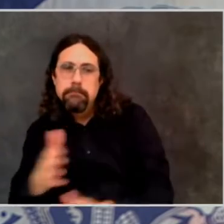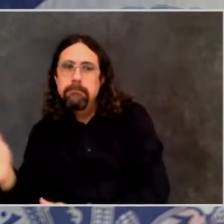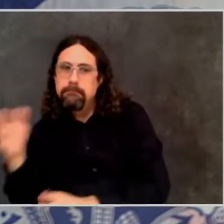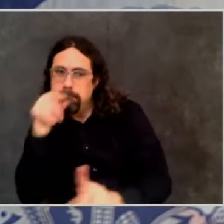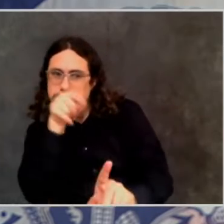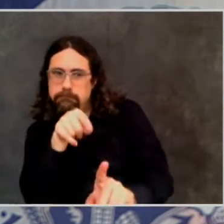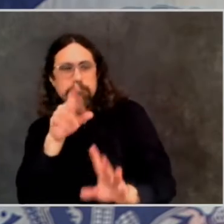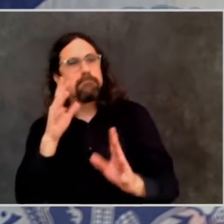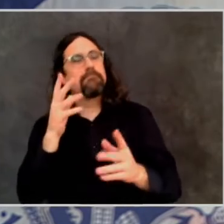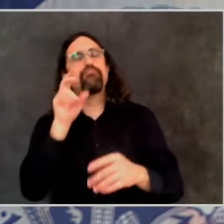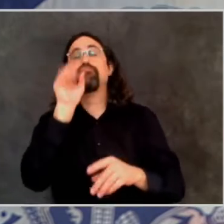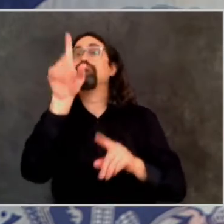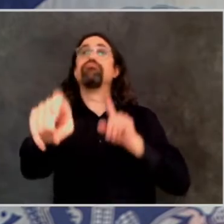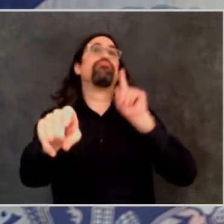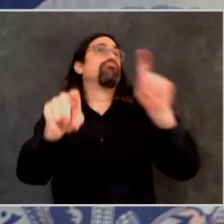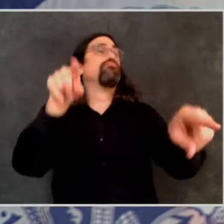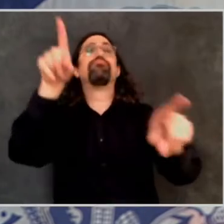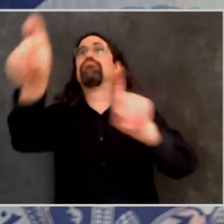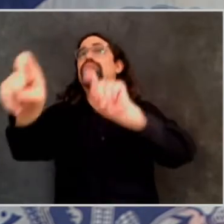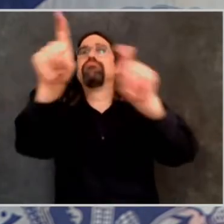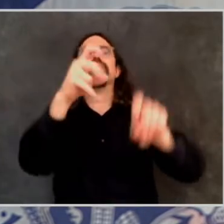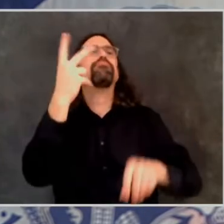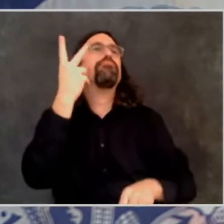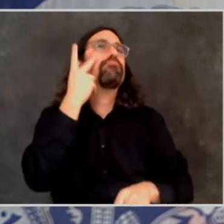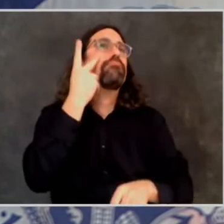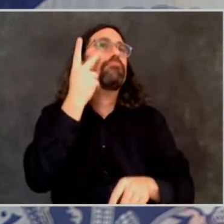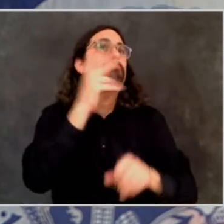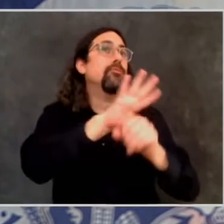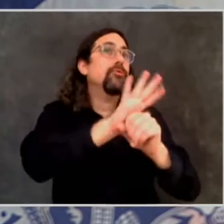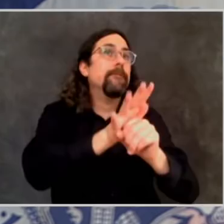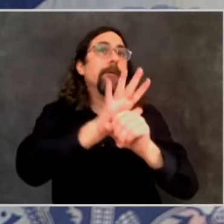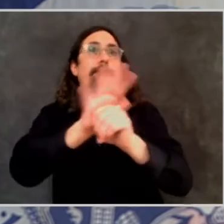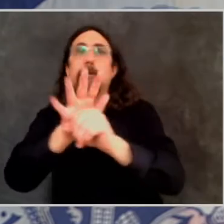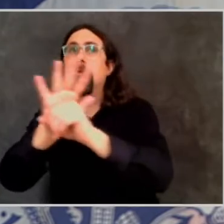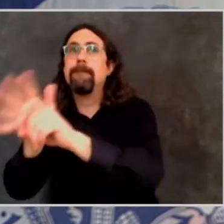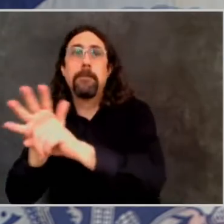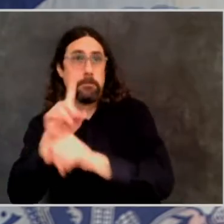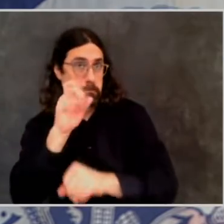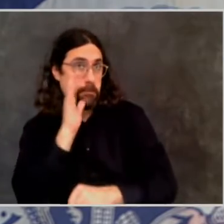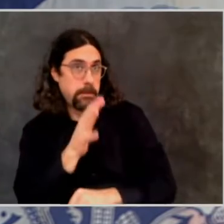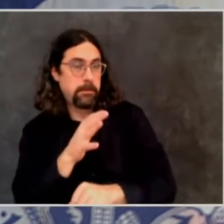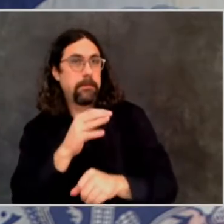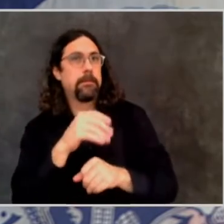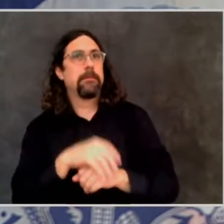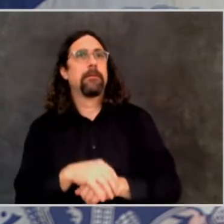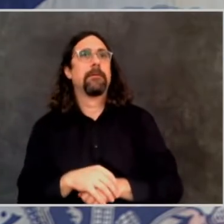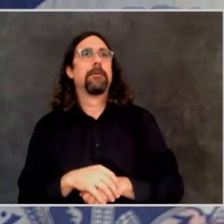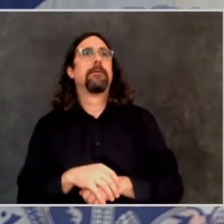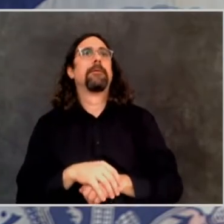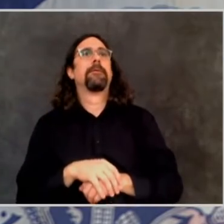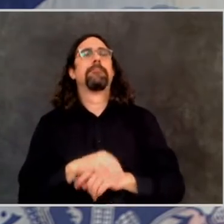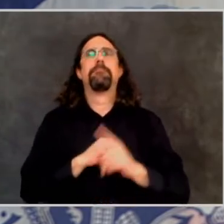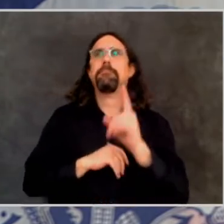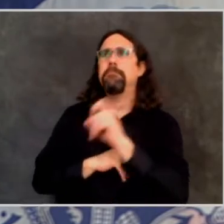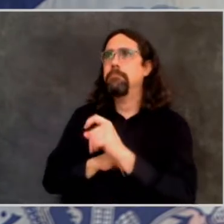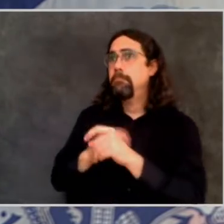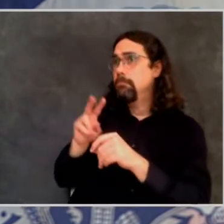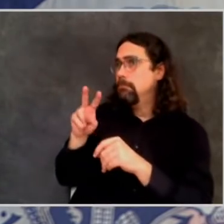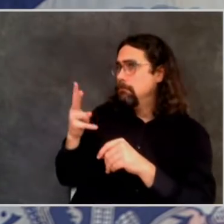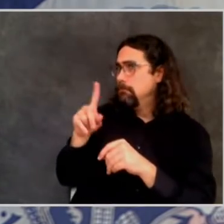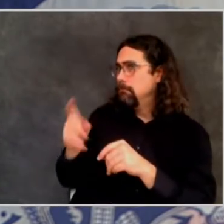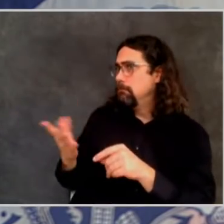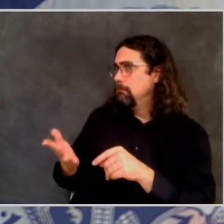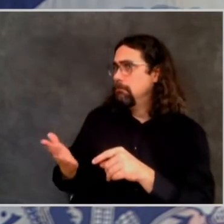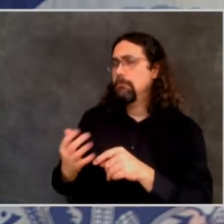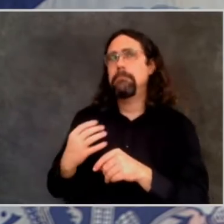both. Oh, okay. And the second one is a totally different one. I know the city is not in charge of the post office, but we've received reports here in Brooklyn of an awful